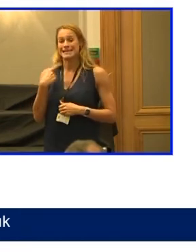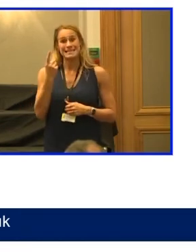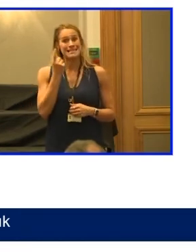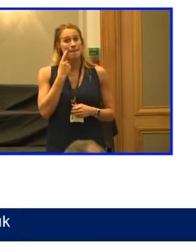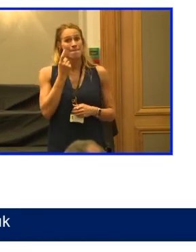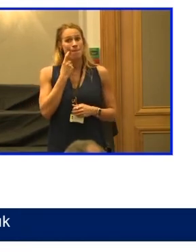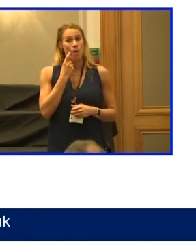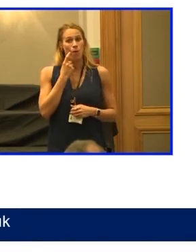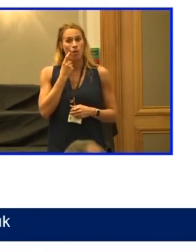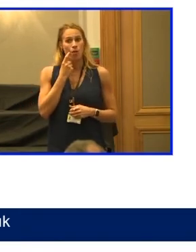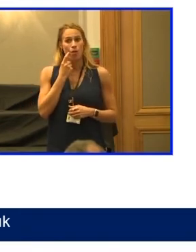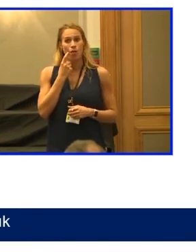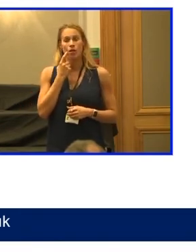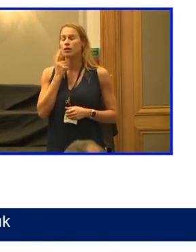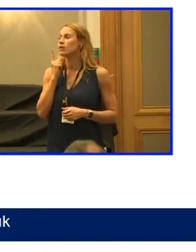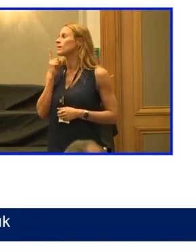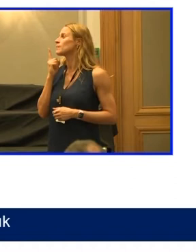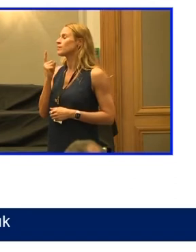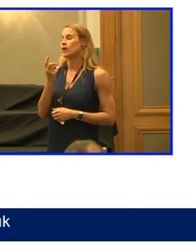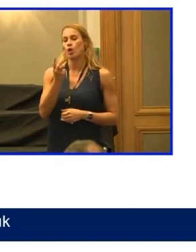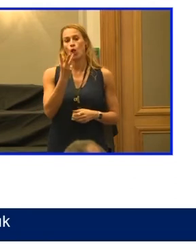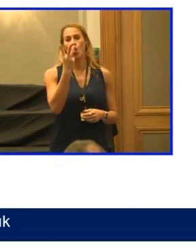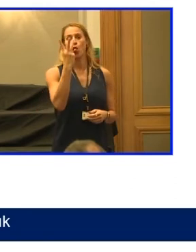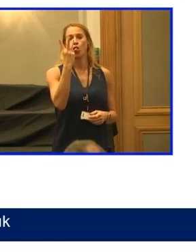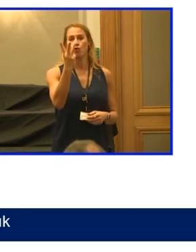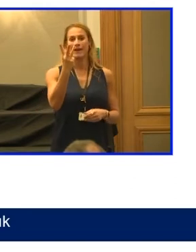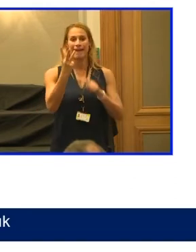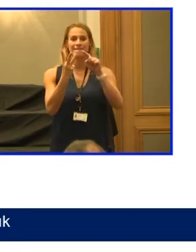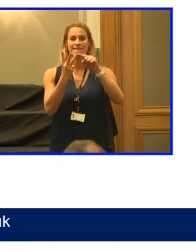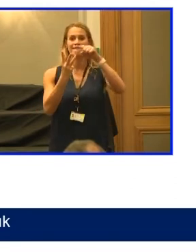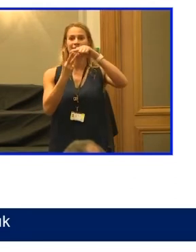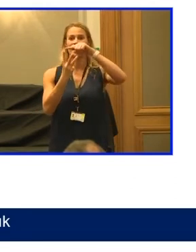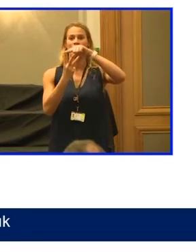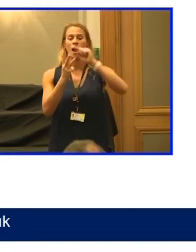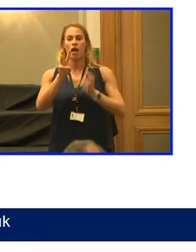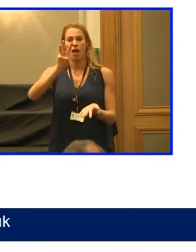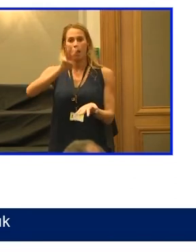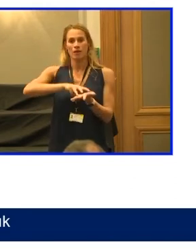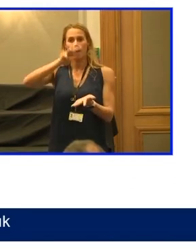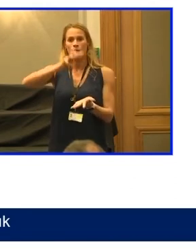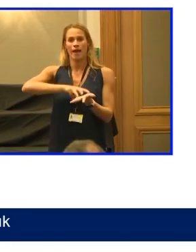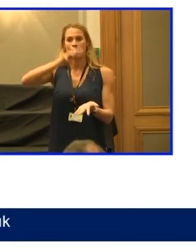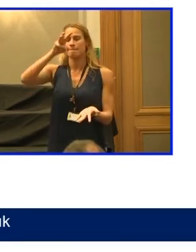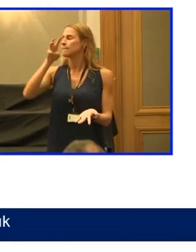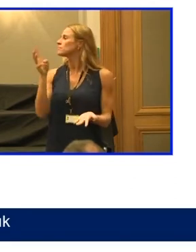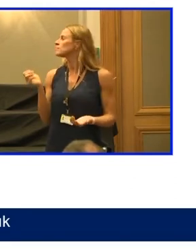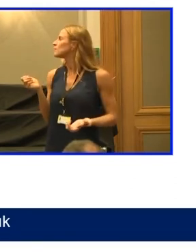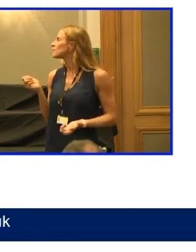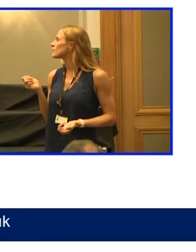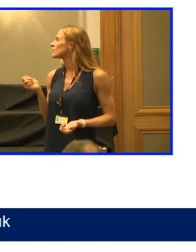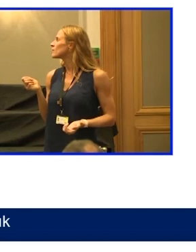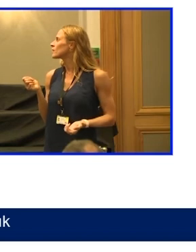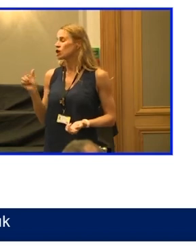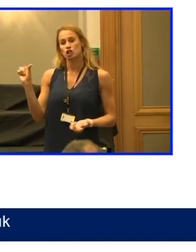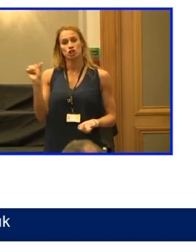and this has already been switched on, but a three-finger double tap. Now, what should happen on screen is it should